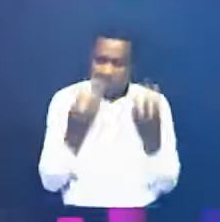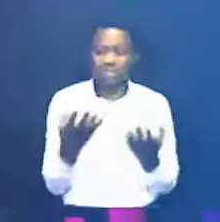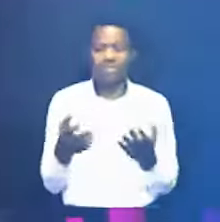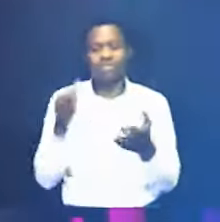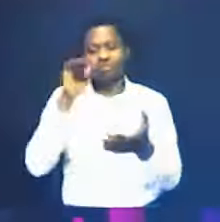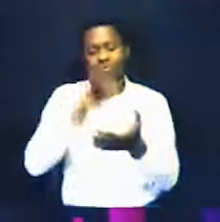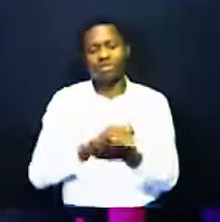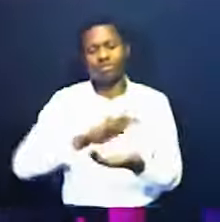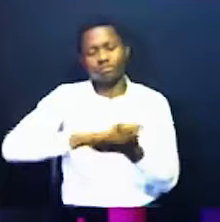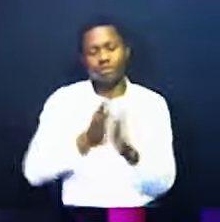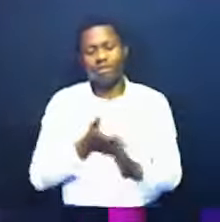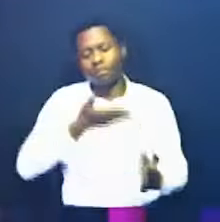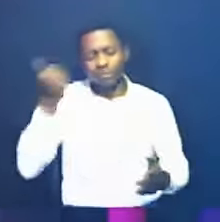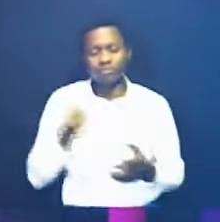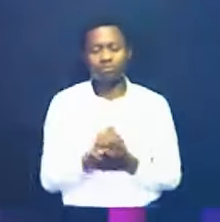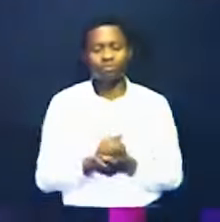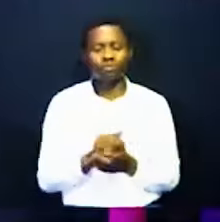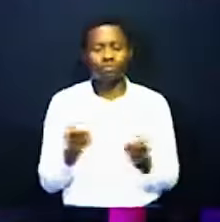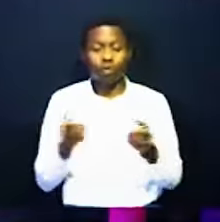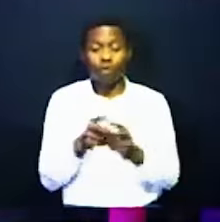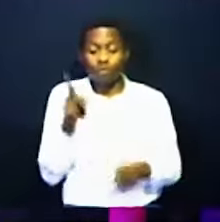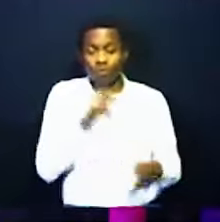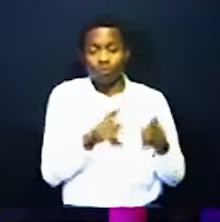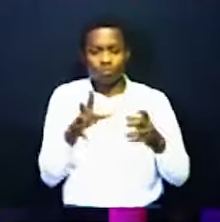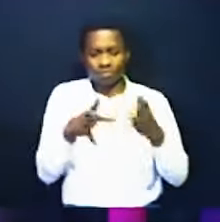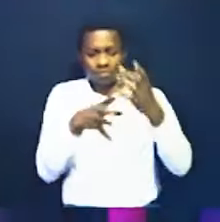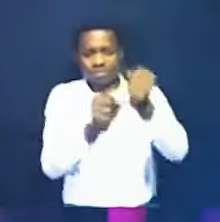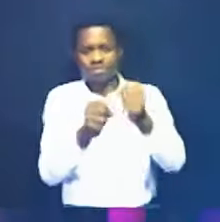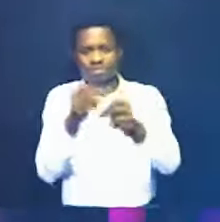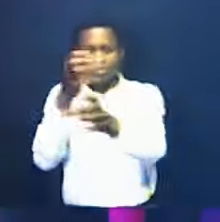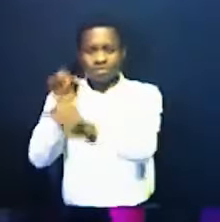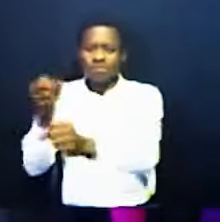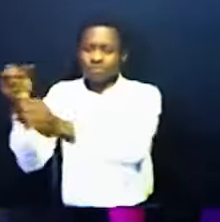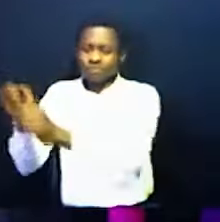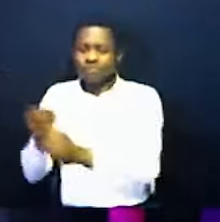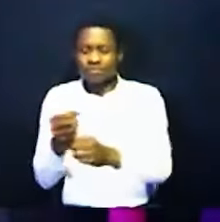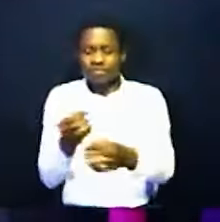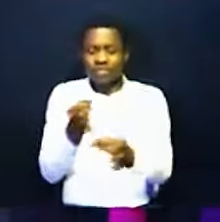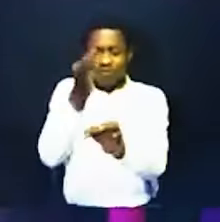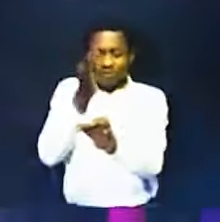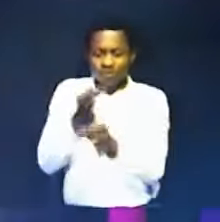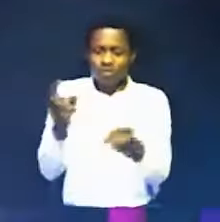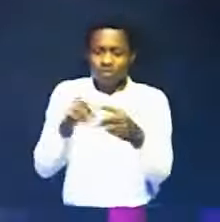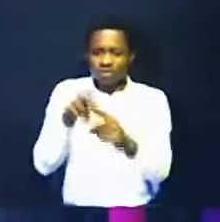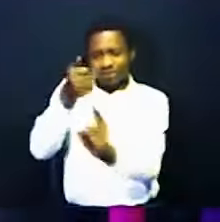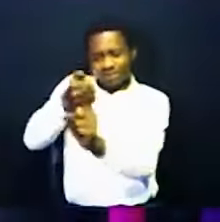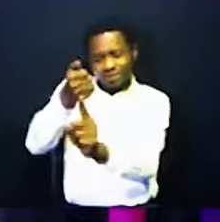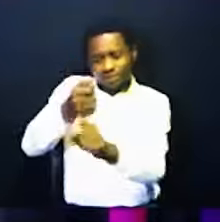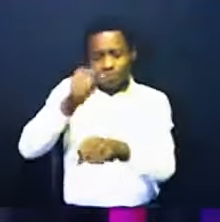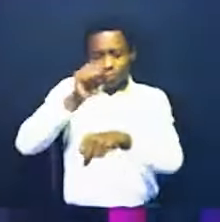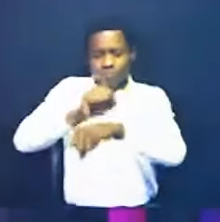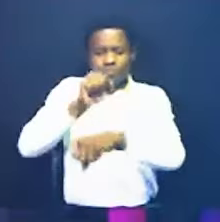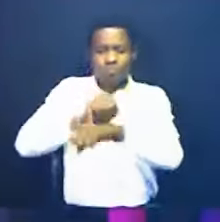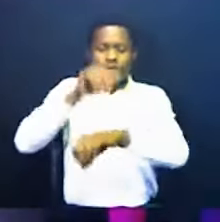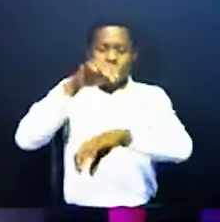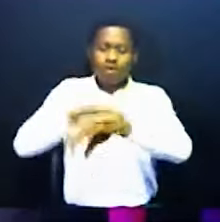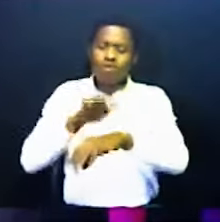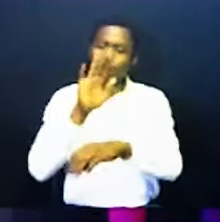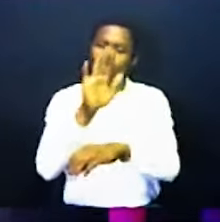Faith to work out our marriage and family lives so to rescue this institution.